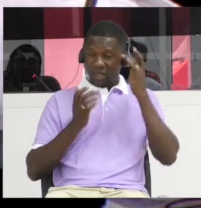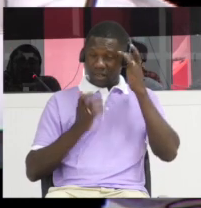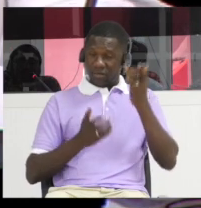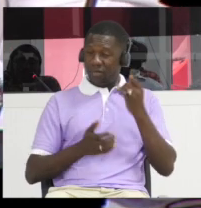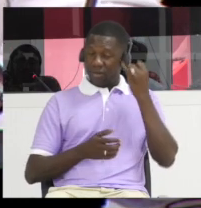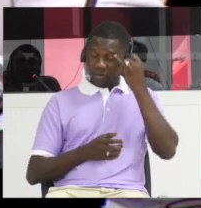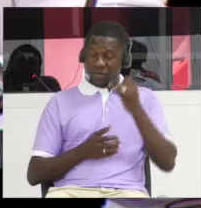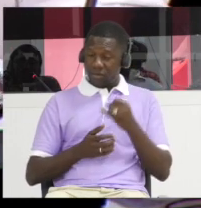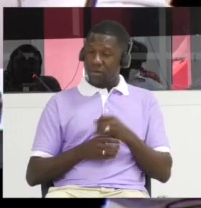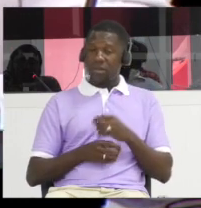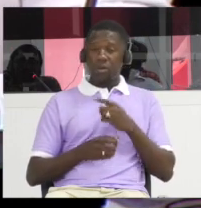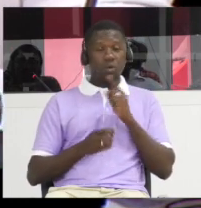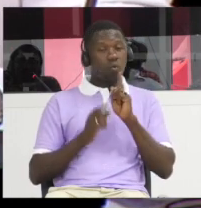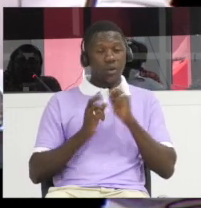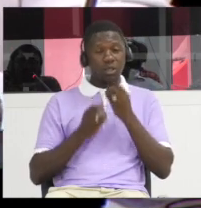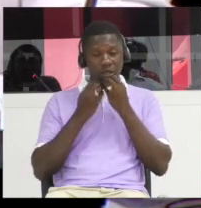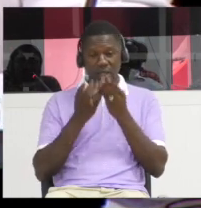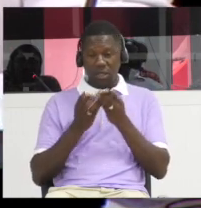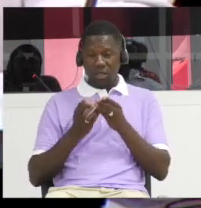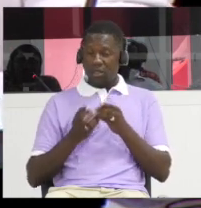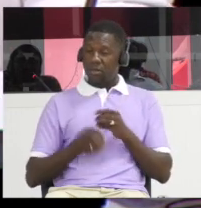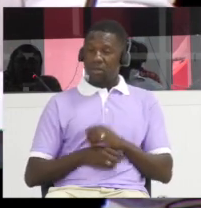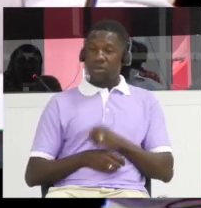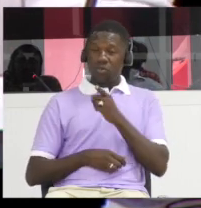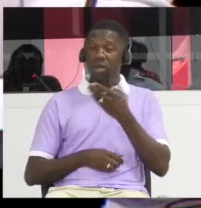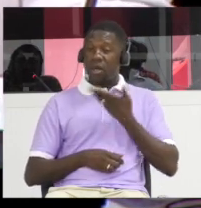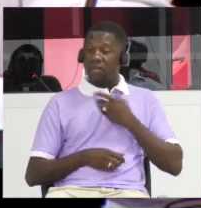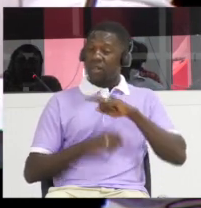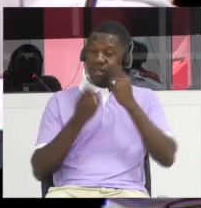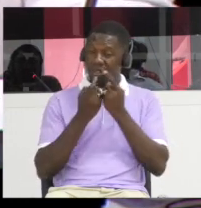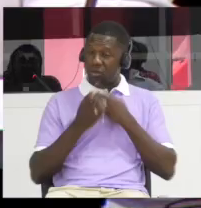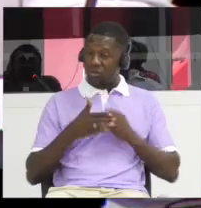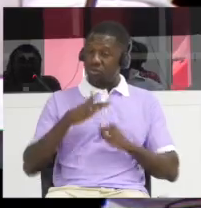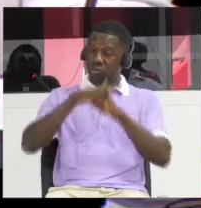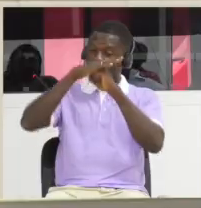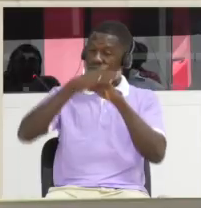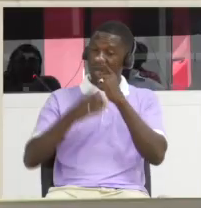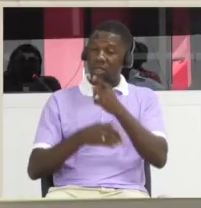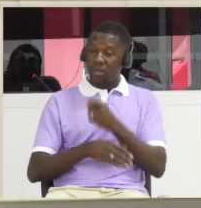I'll call it theory. Do you have anything to support that theory? None whatsoever,